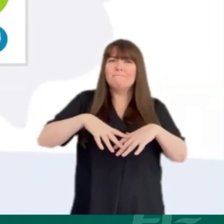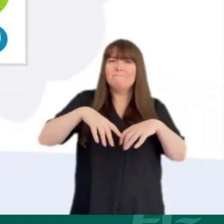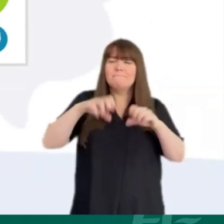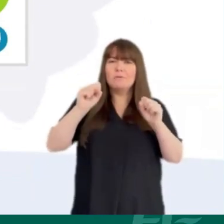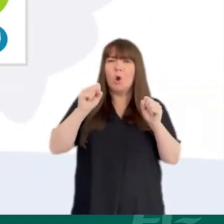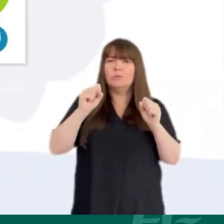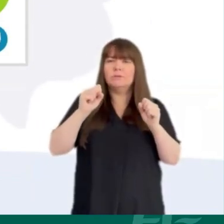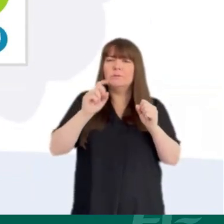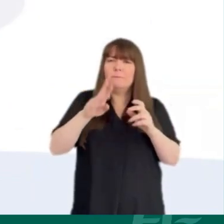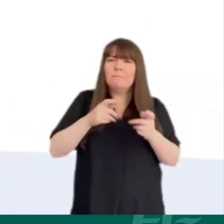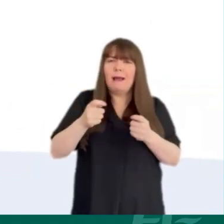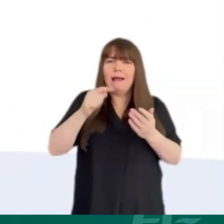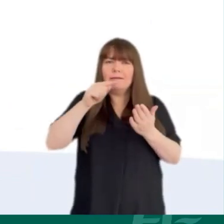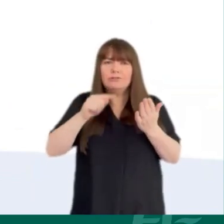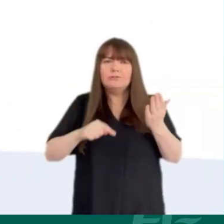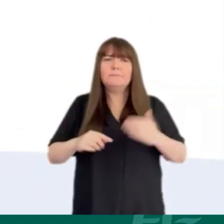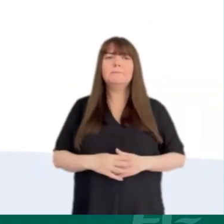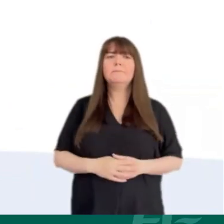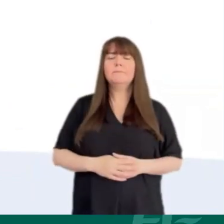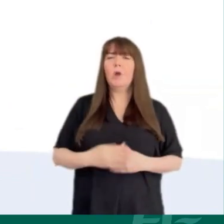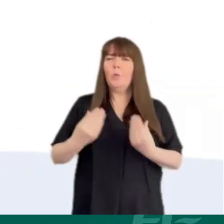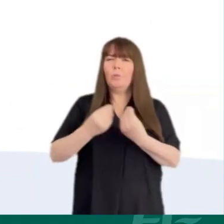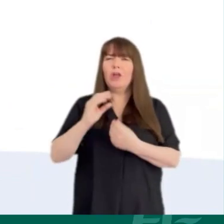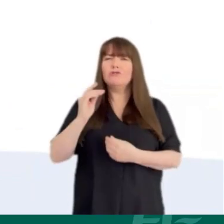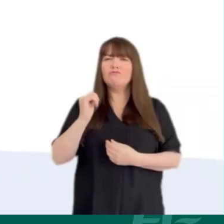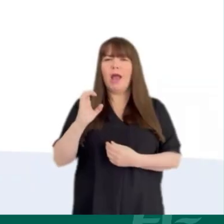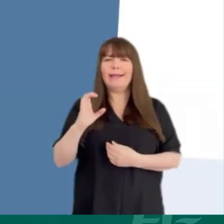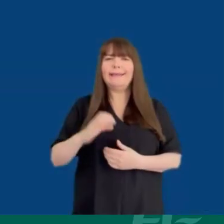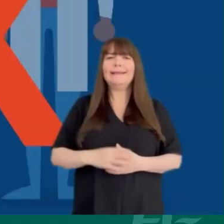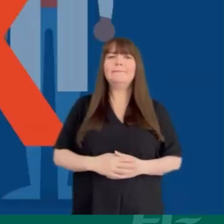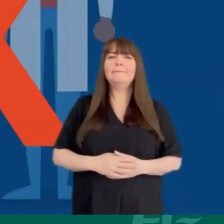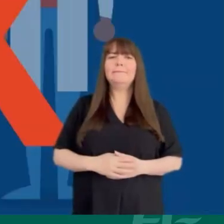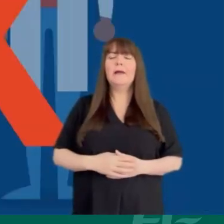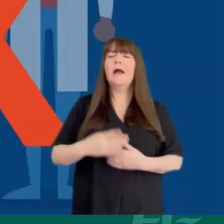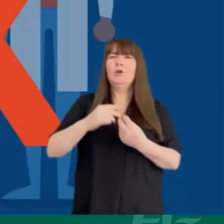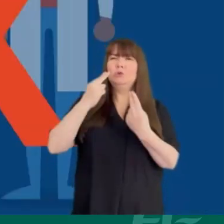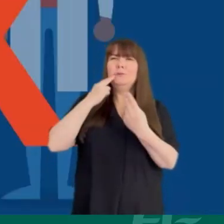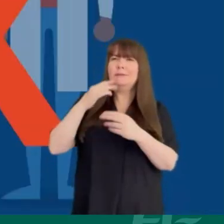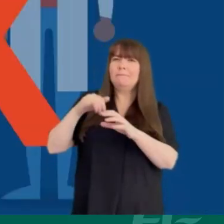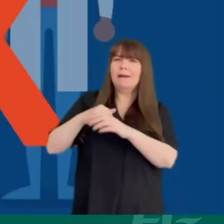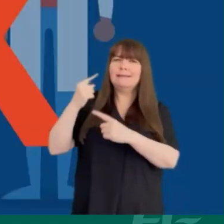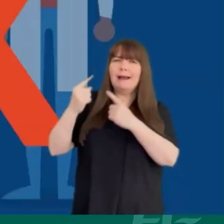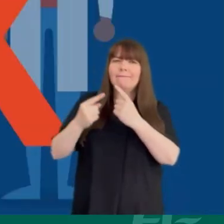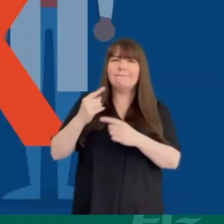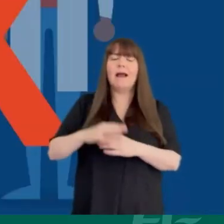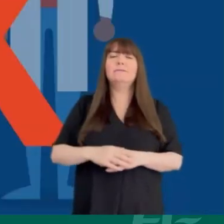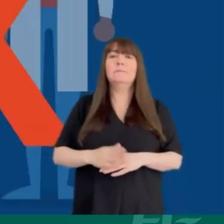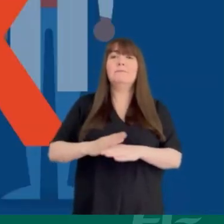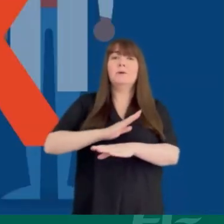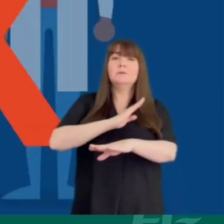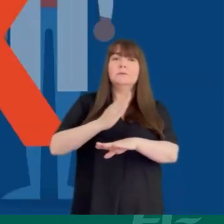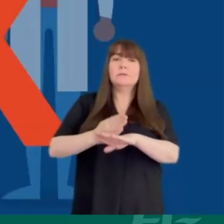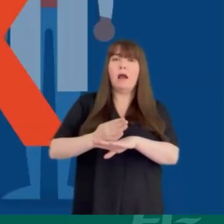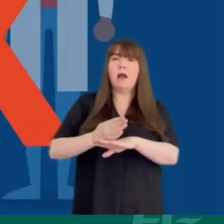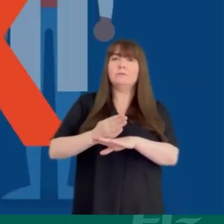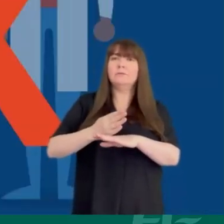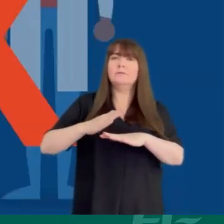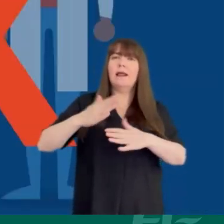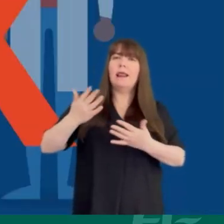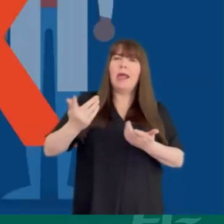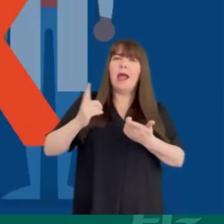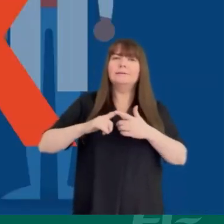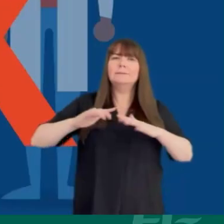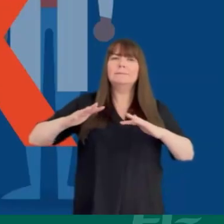do as much as you can manage. Most people with chronic conditions don't need medical advice before starting light or moderate